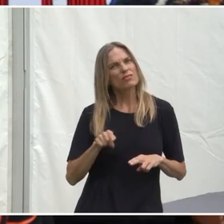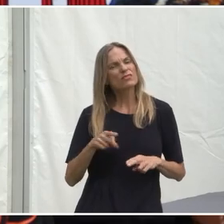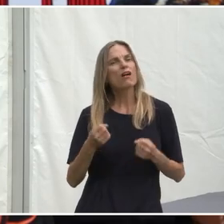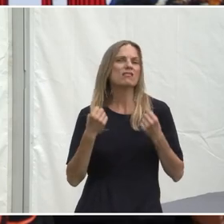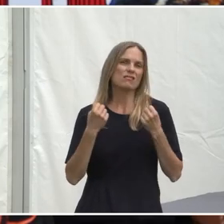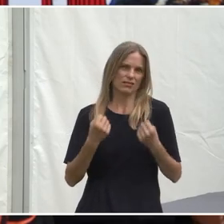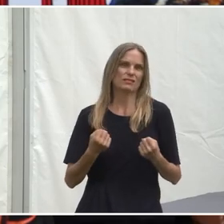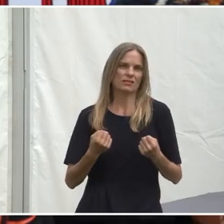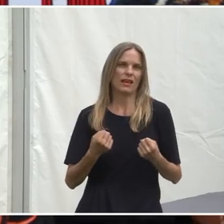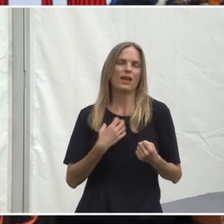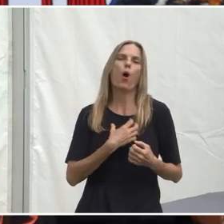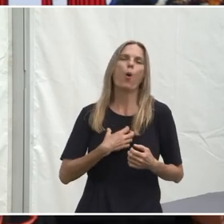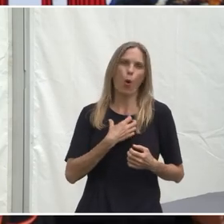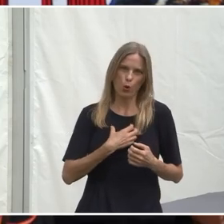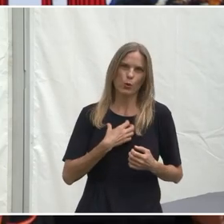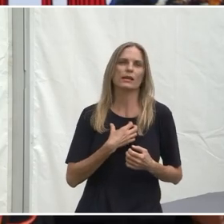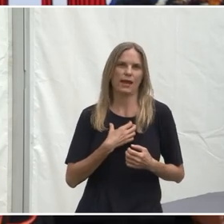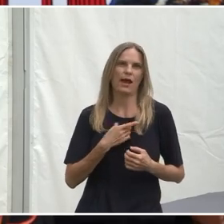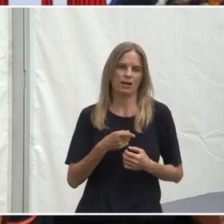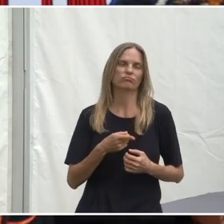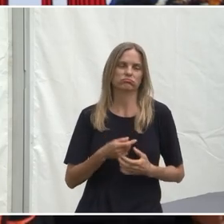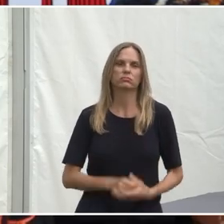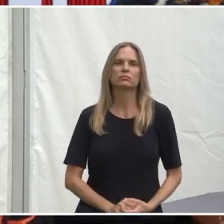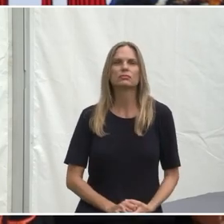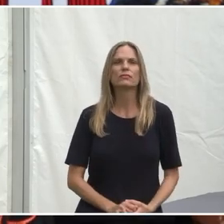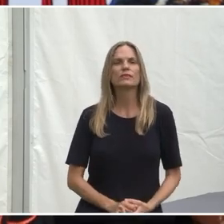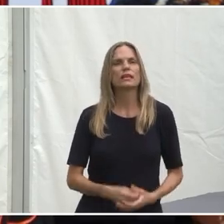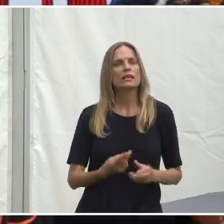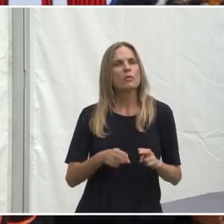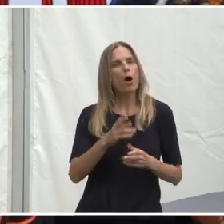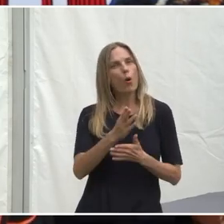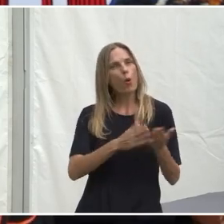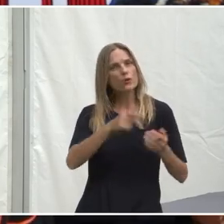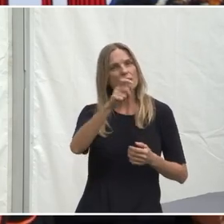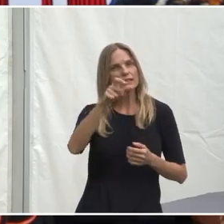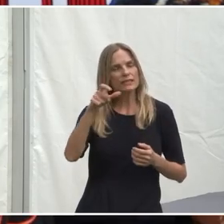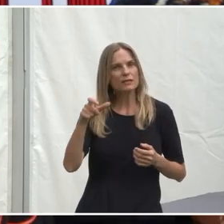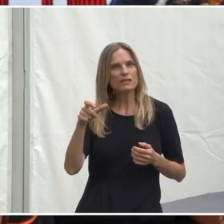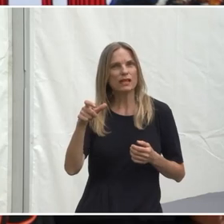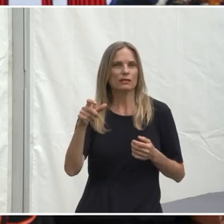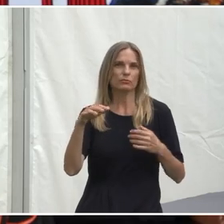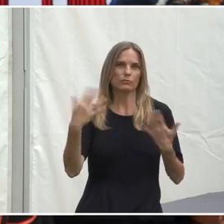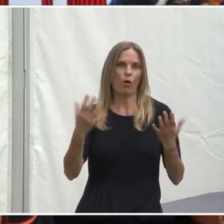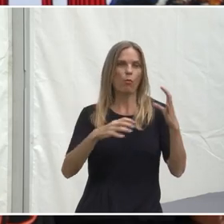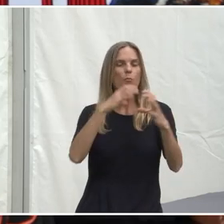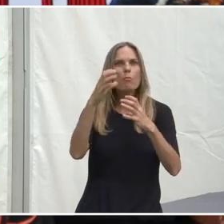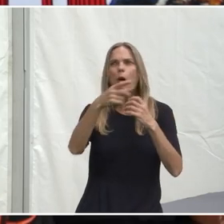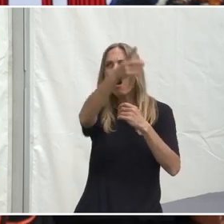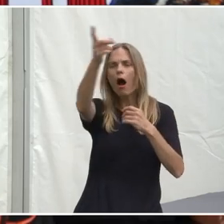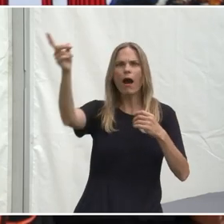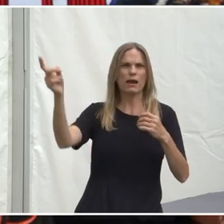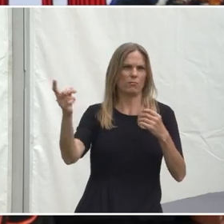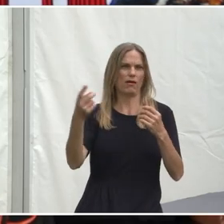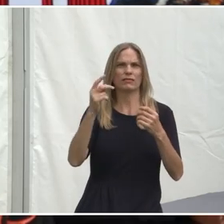play really, really strongly, because we can actually find people from even, I don't know, across the world that